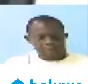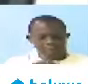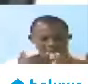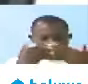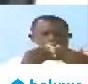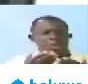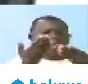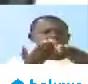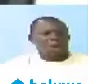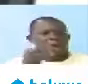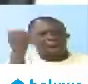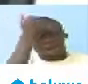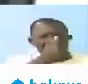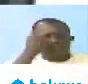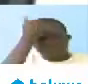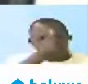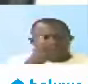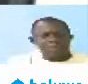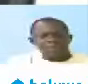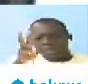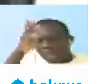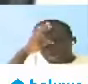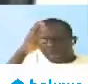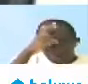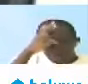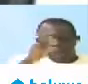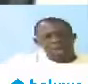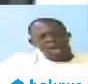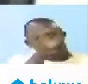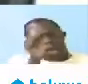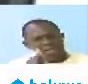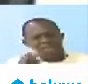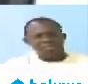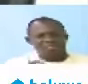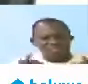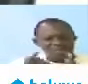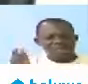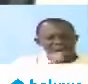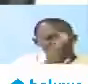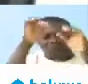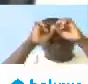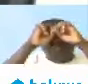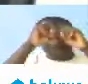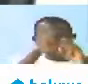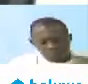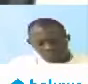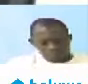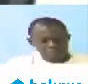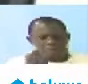in Africa nowadays, rebellions and things like coup d'etats,